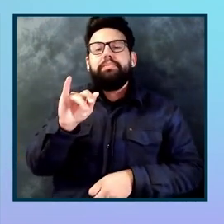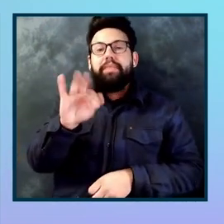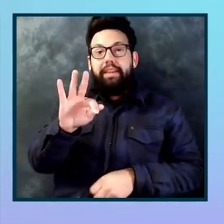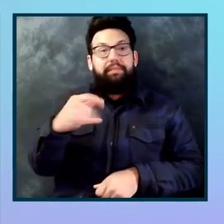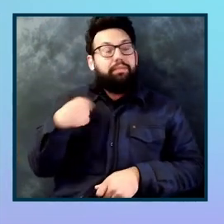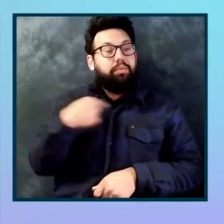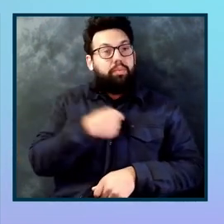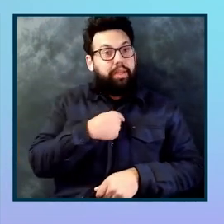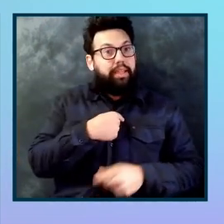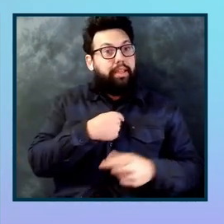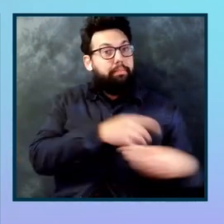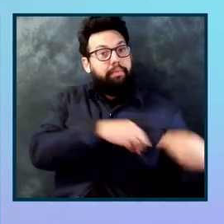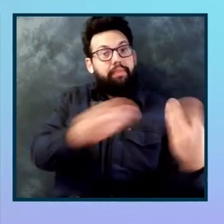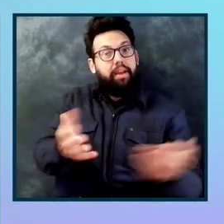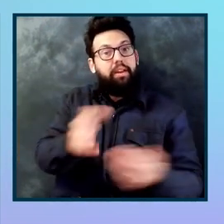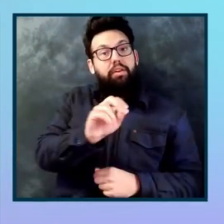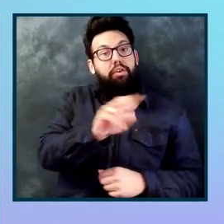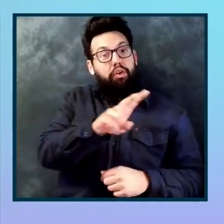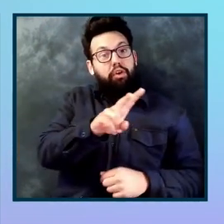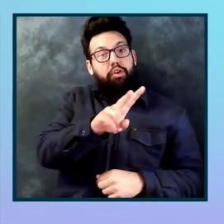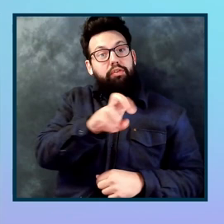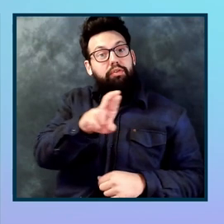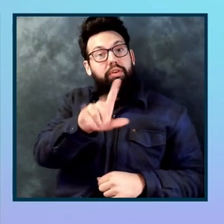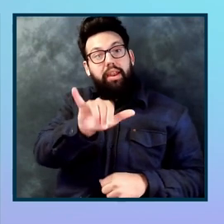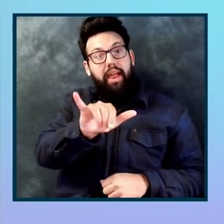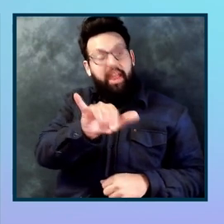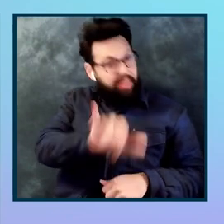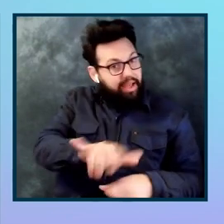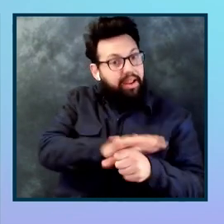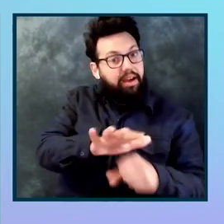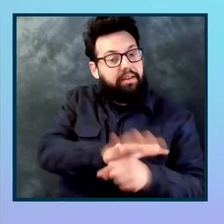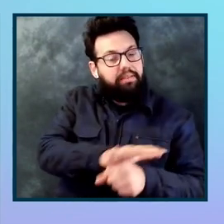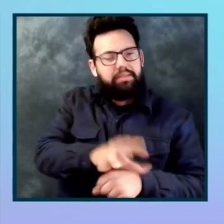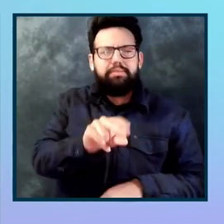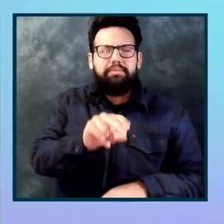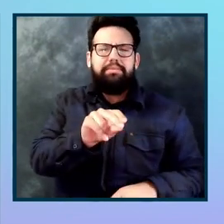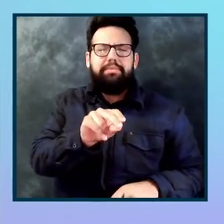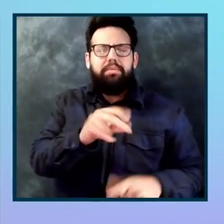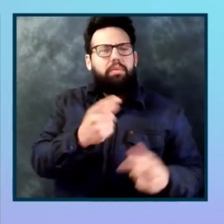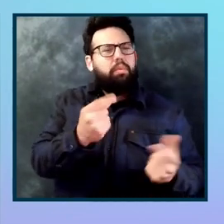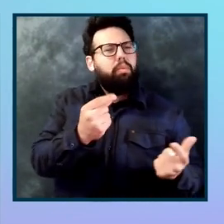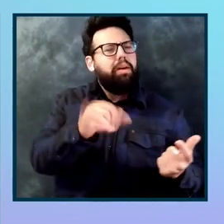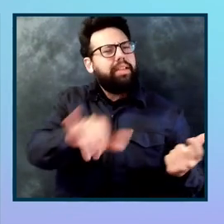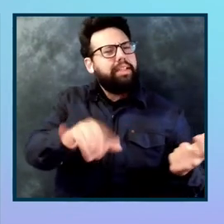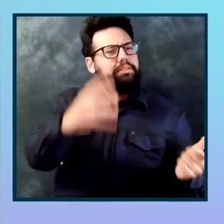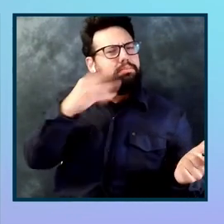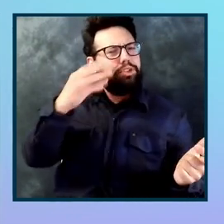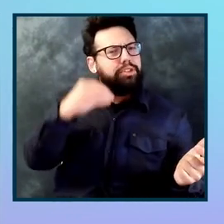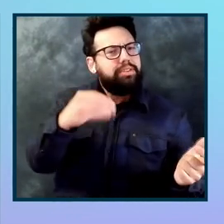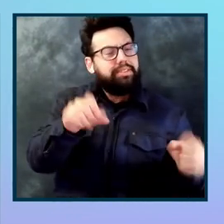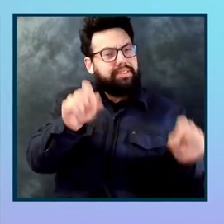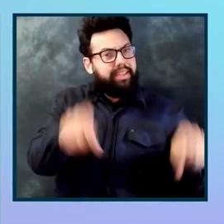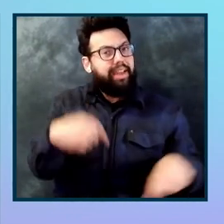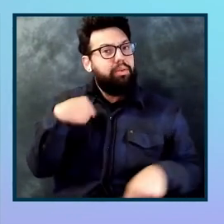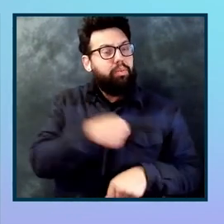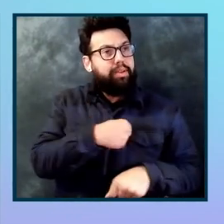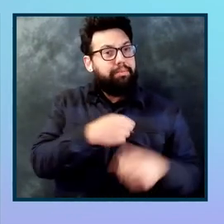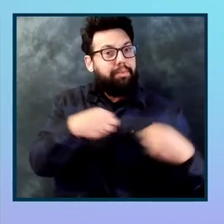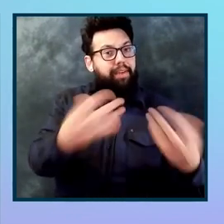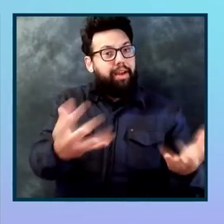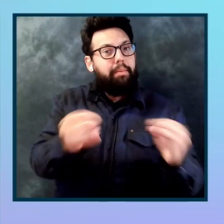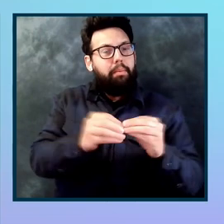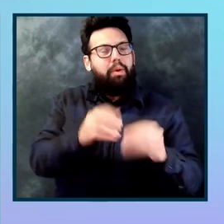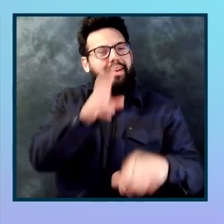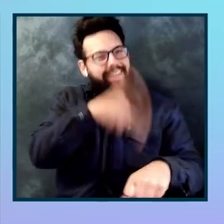what impact does that have on the overall user experience? Is that truly a better experience than what we could achieve natively by making